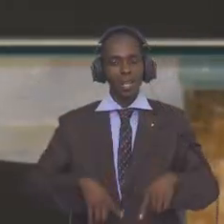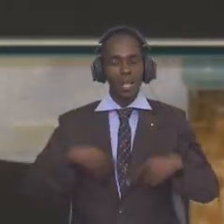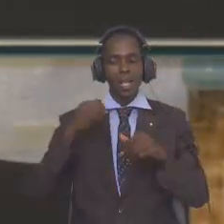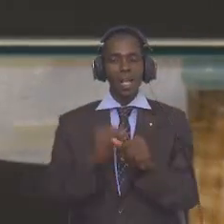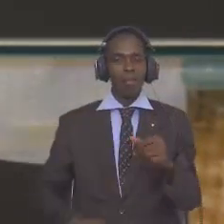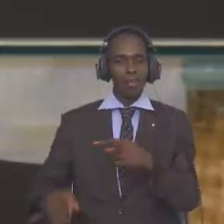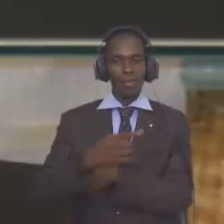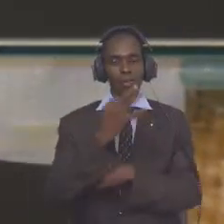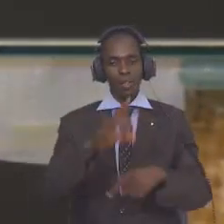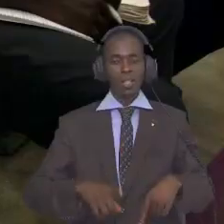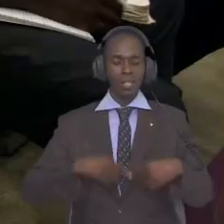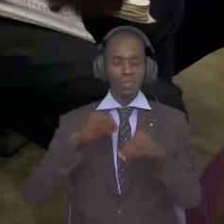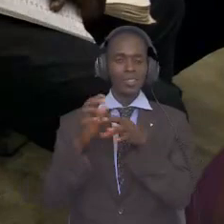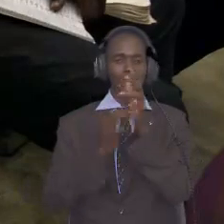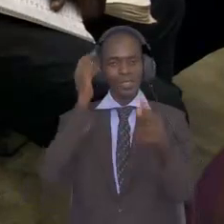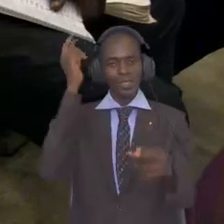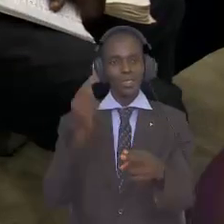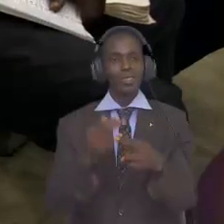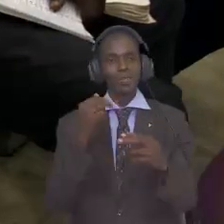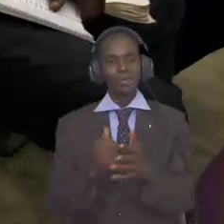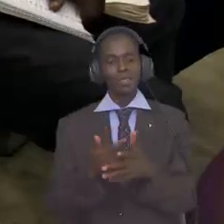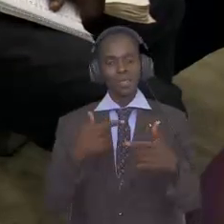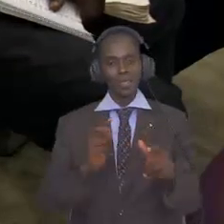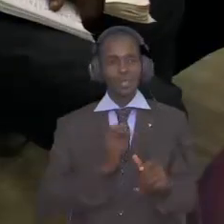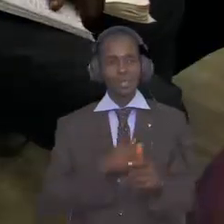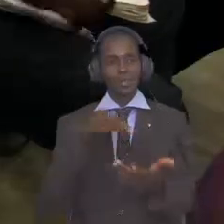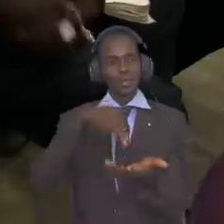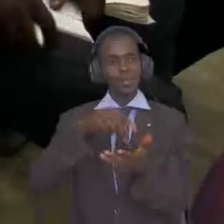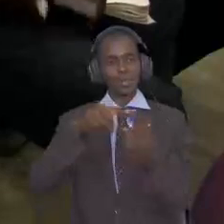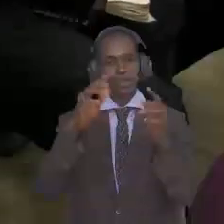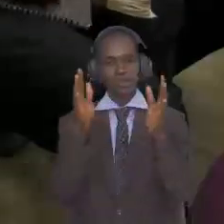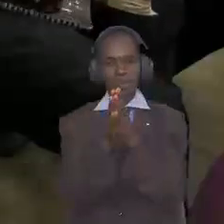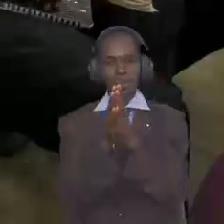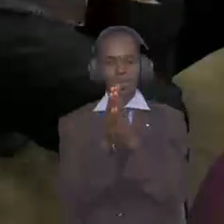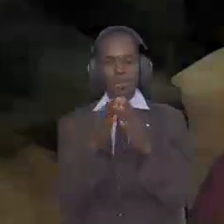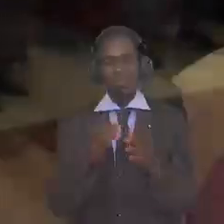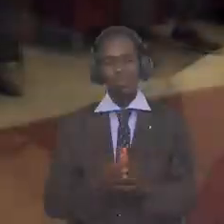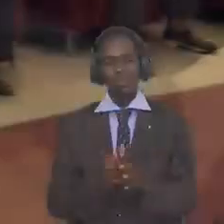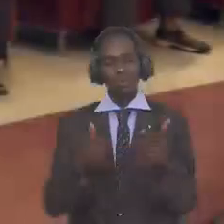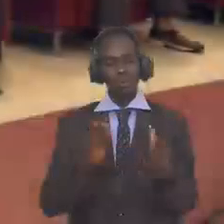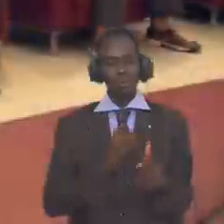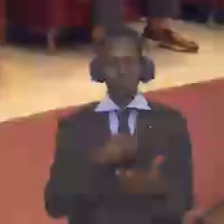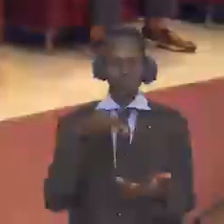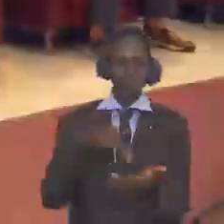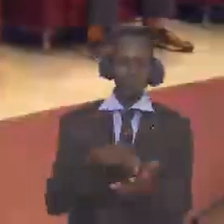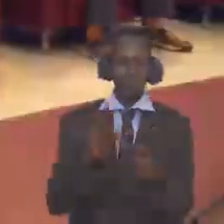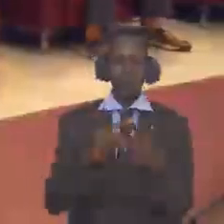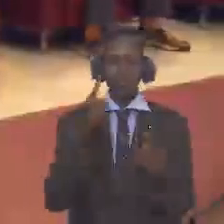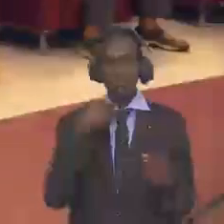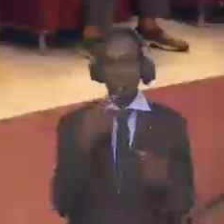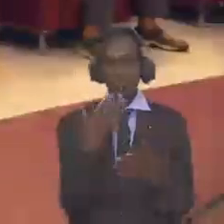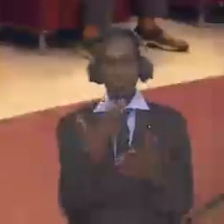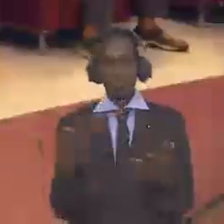of your life in Jesus' name. Let's rise up now and talk to the Lord in prayer. Let the grace of